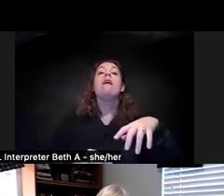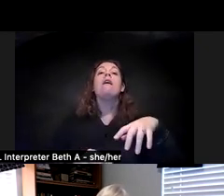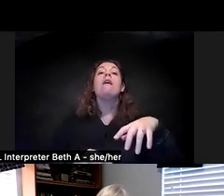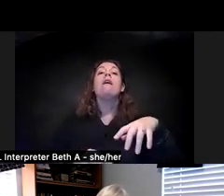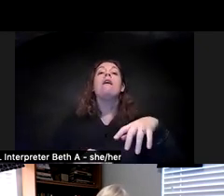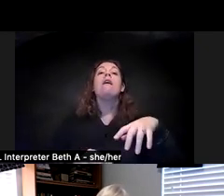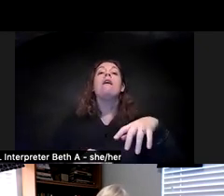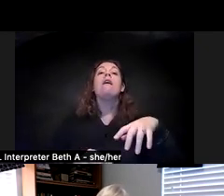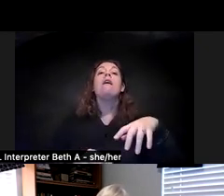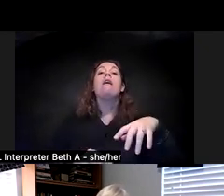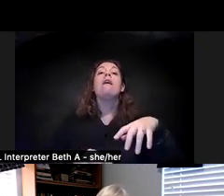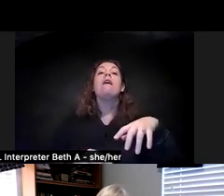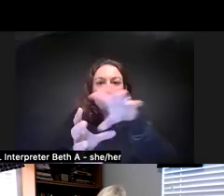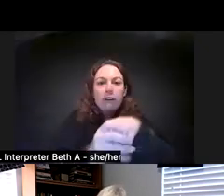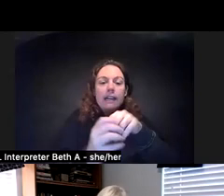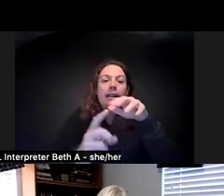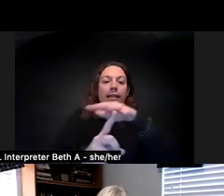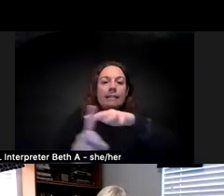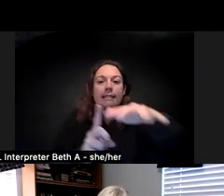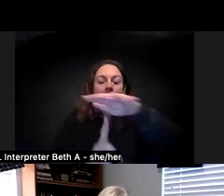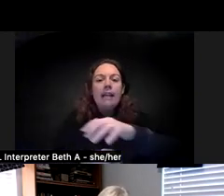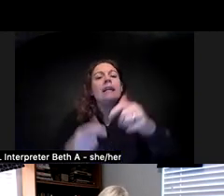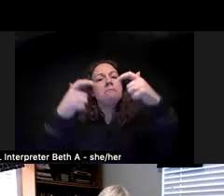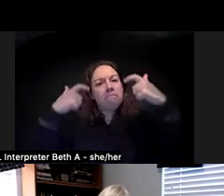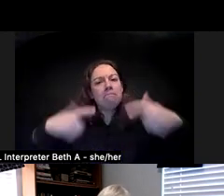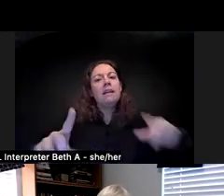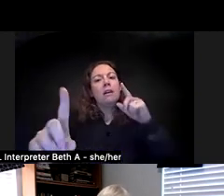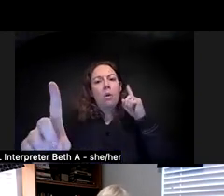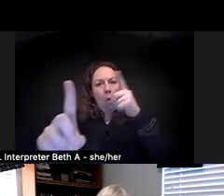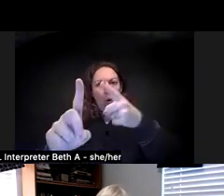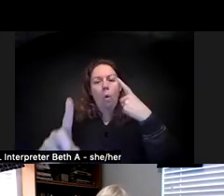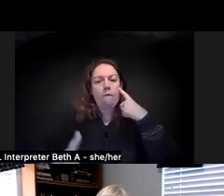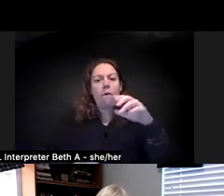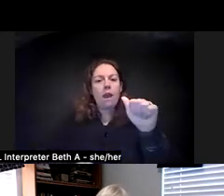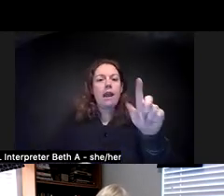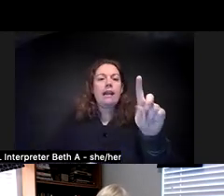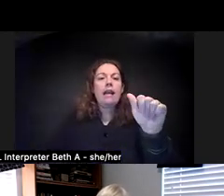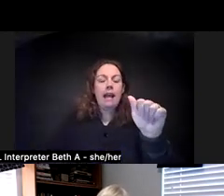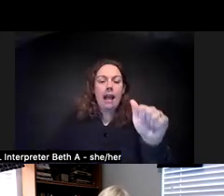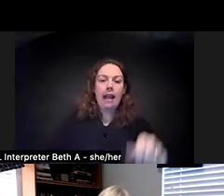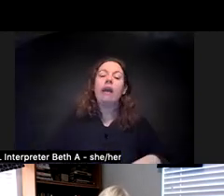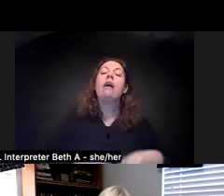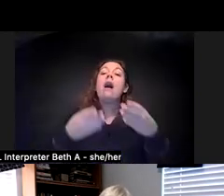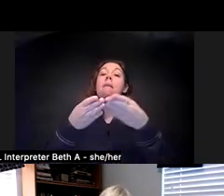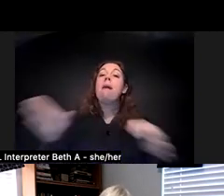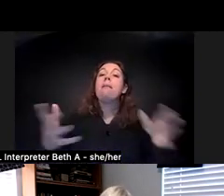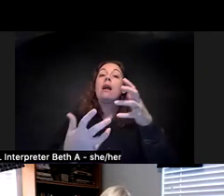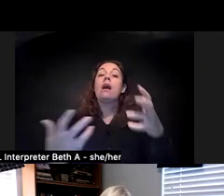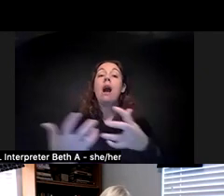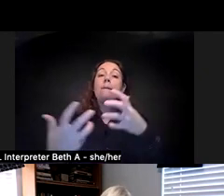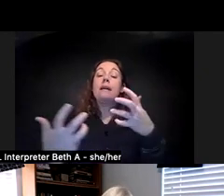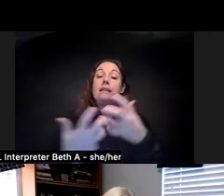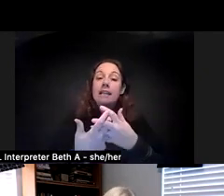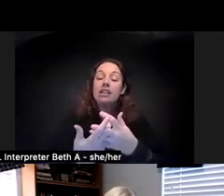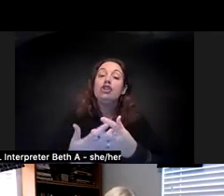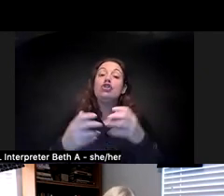of the programs and not necessarily equal. A public accommodation must offer its programs,